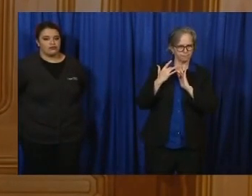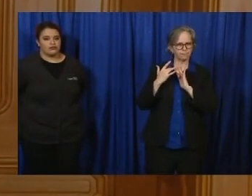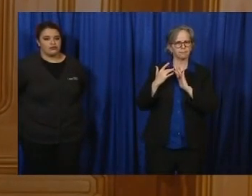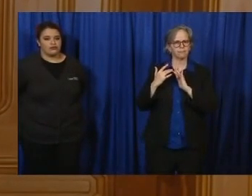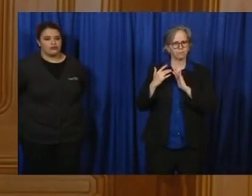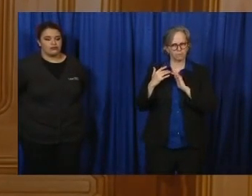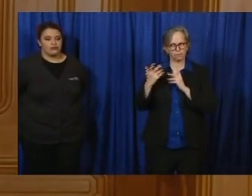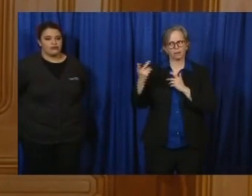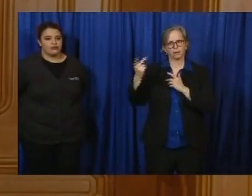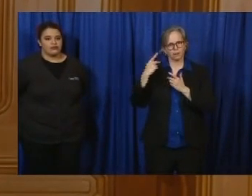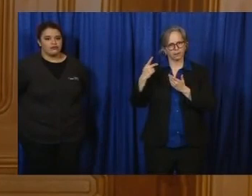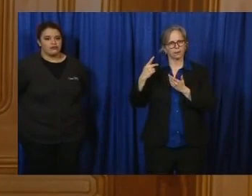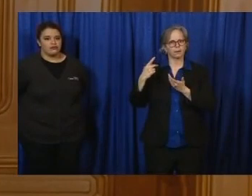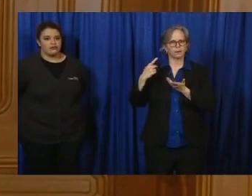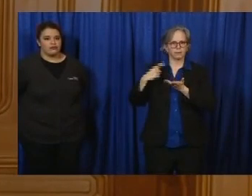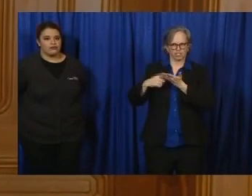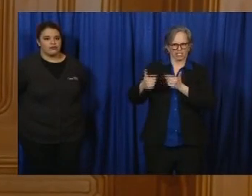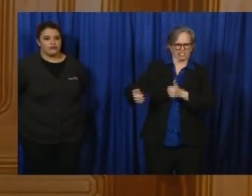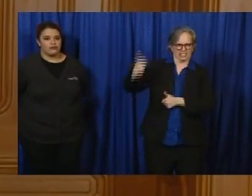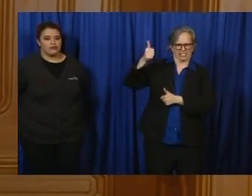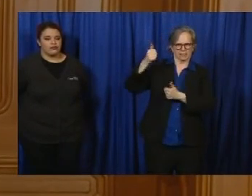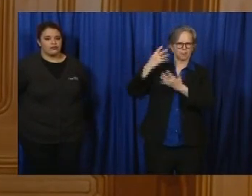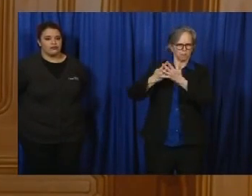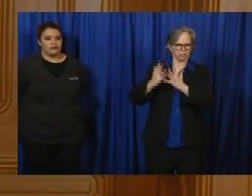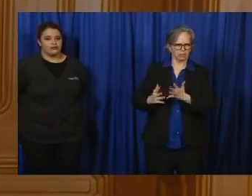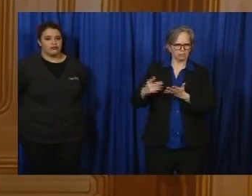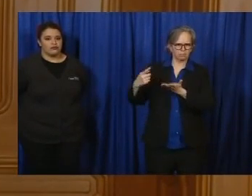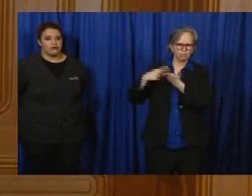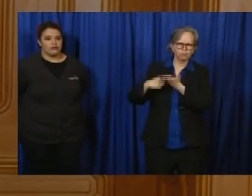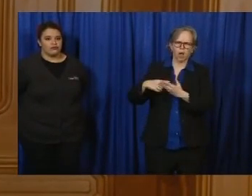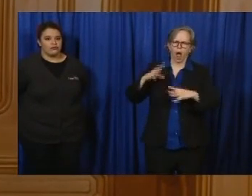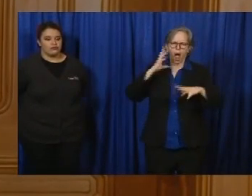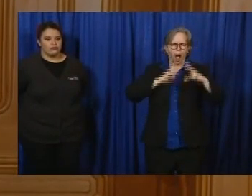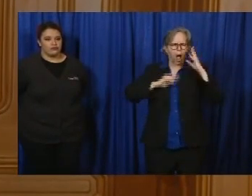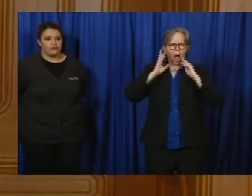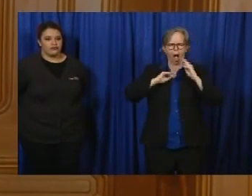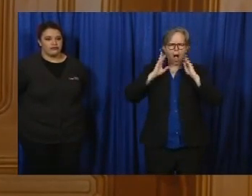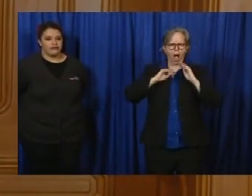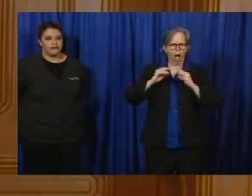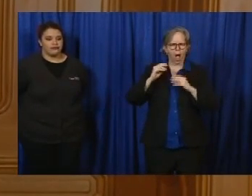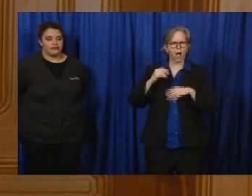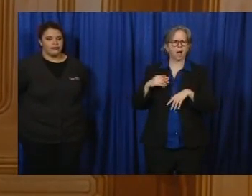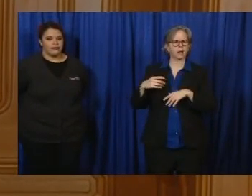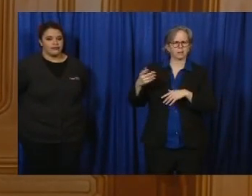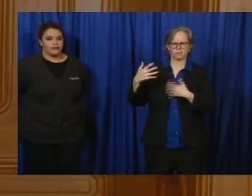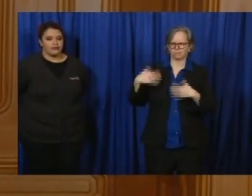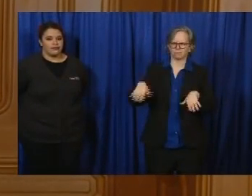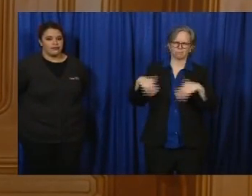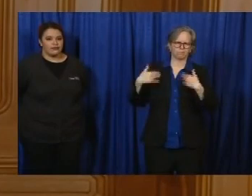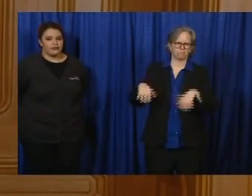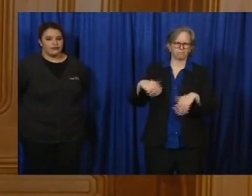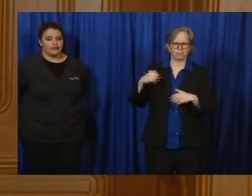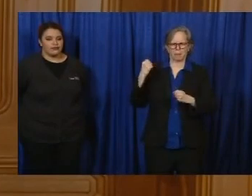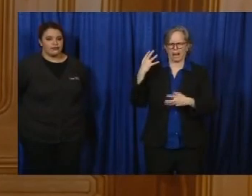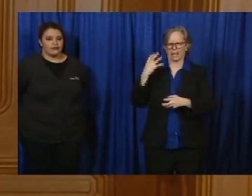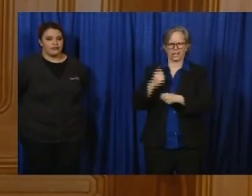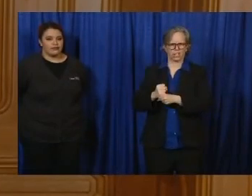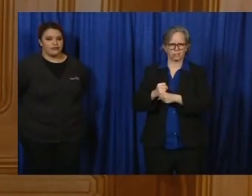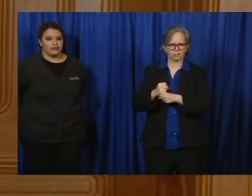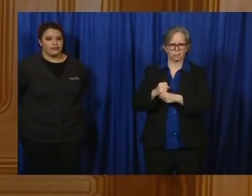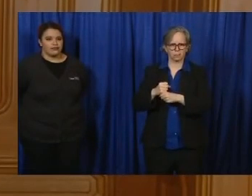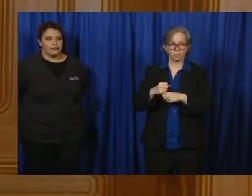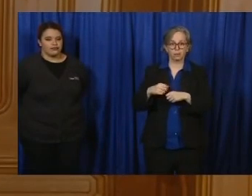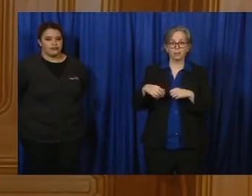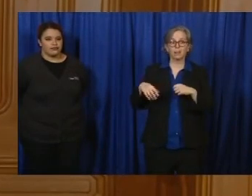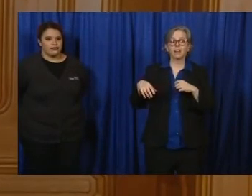not only is a very experienced person working in our prisons for many, many years, But she